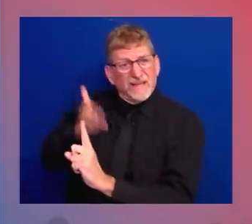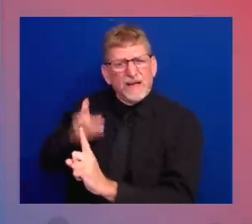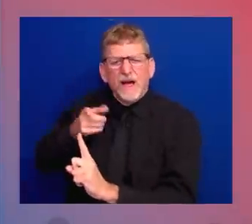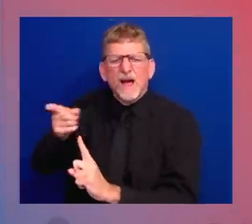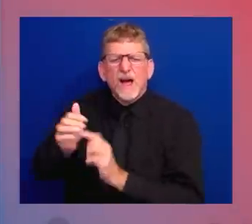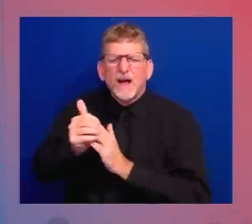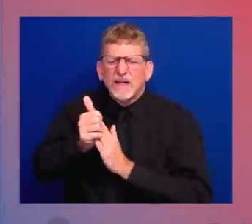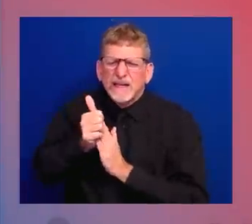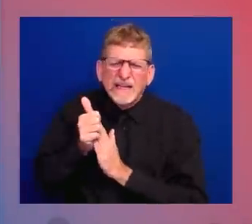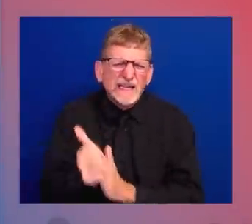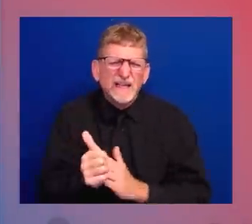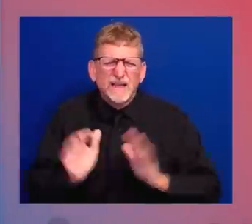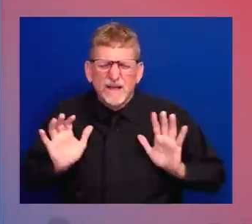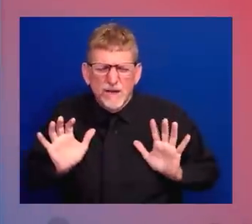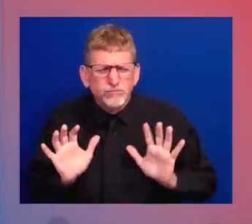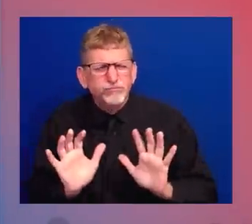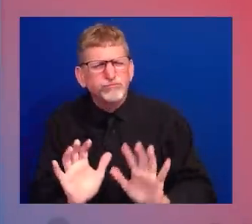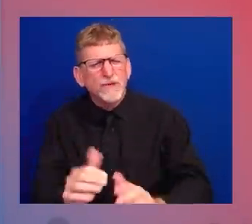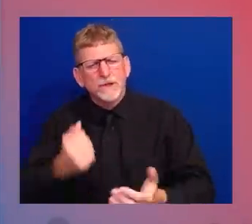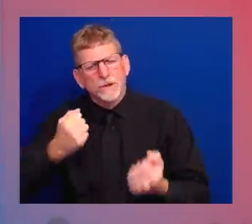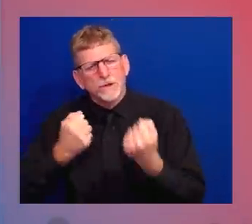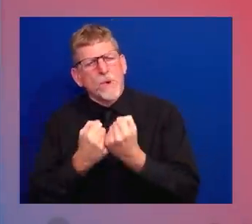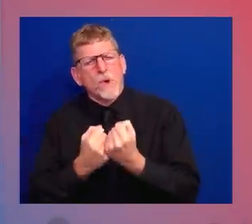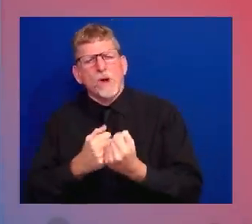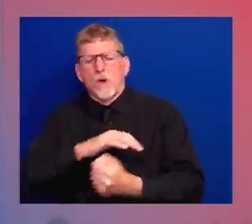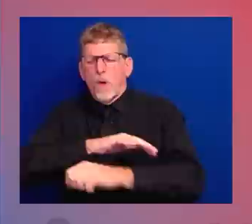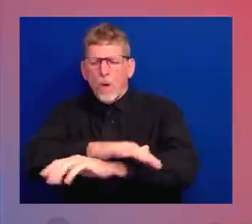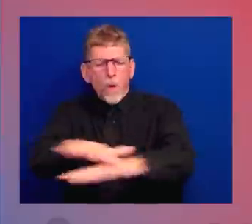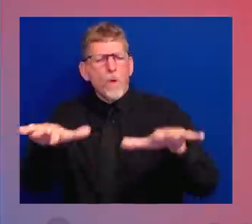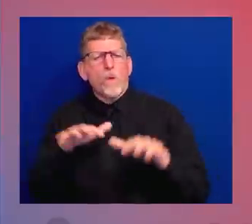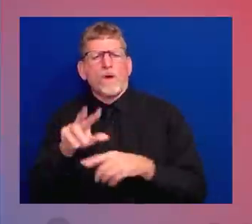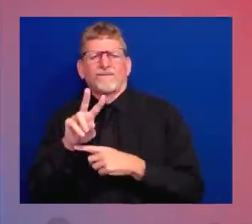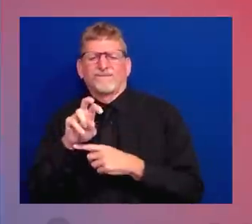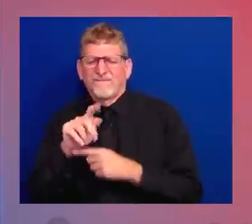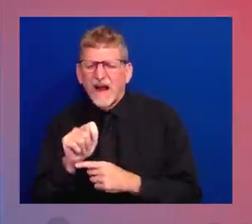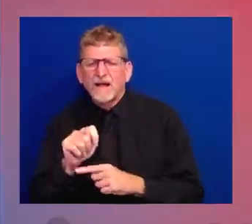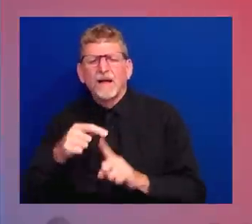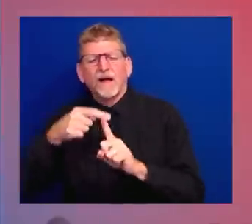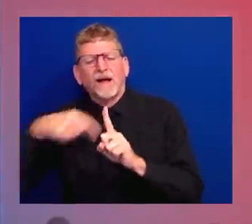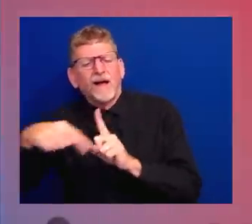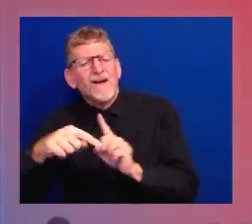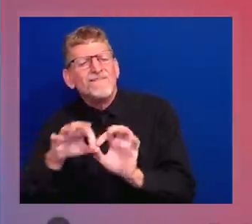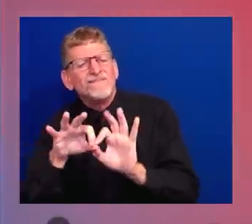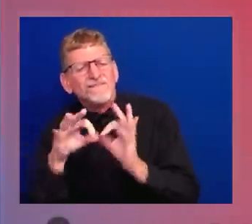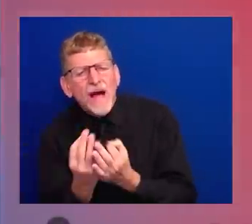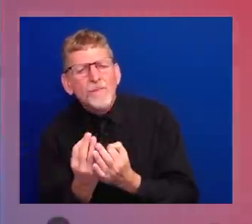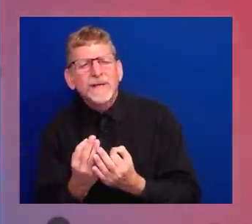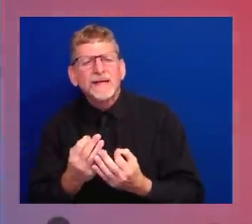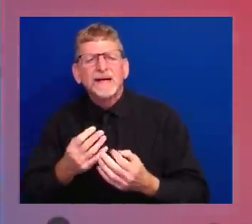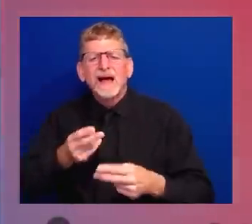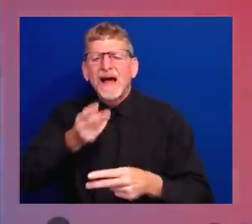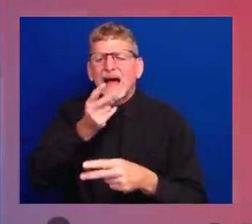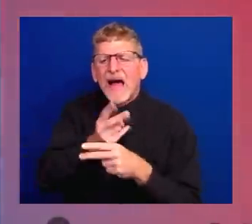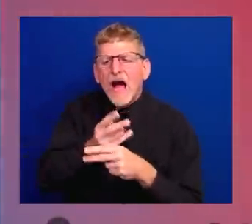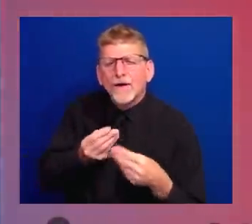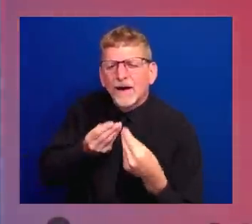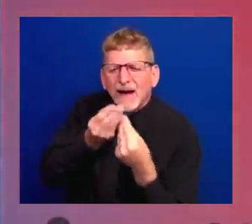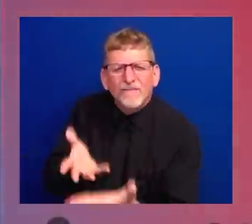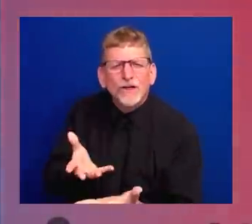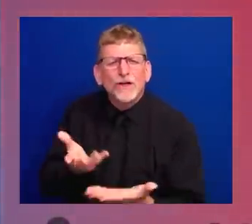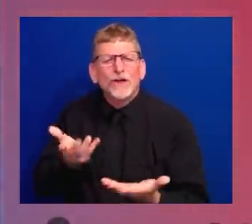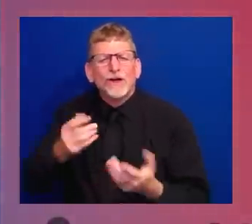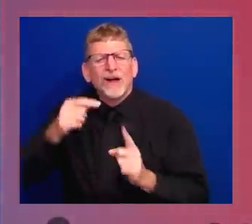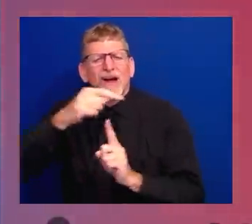survivors. So thank you for everything, Mr. President. You know, whenever someone signs up to serve our country